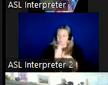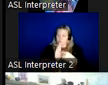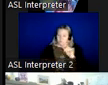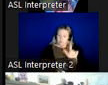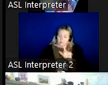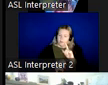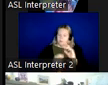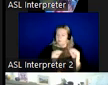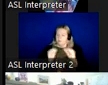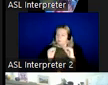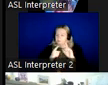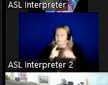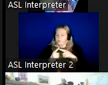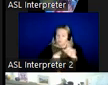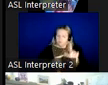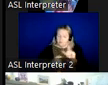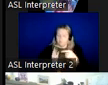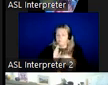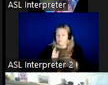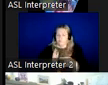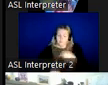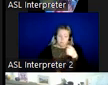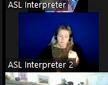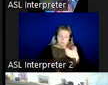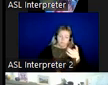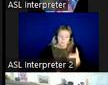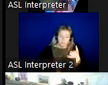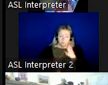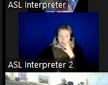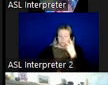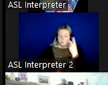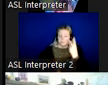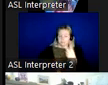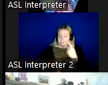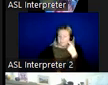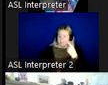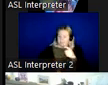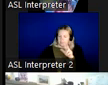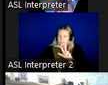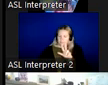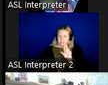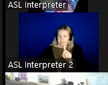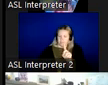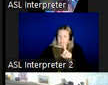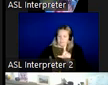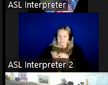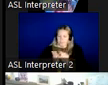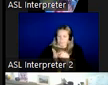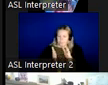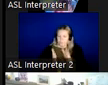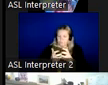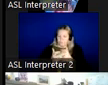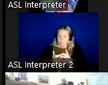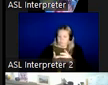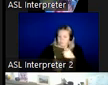the library offers. For example, here you'll see, I believe that's a 3D printer at the Conception Bay